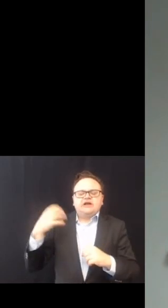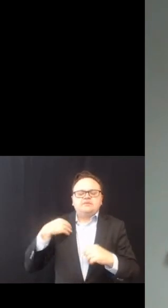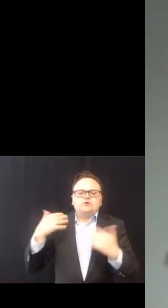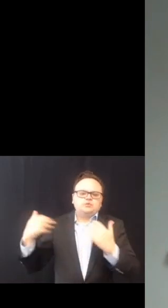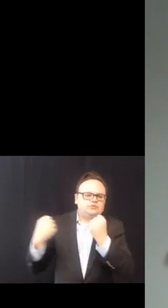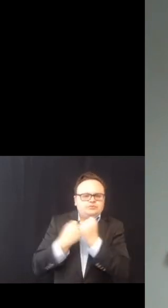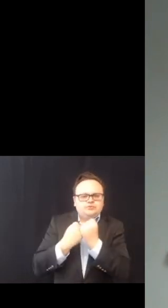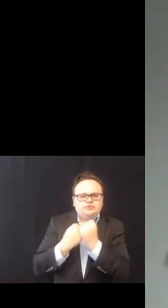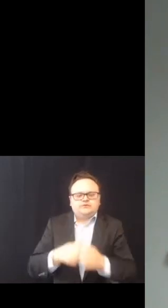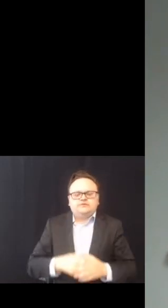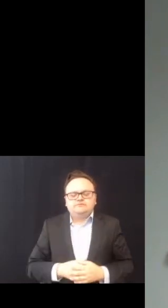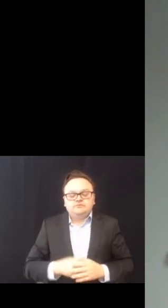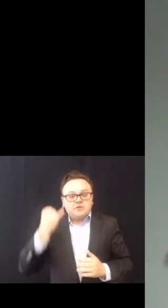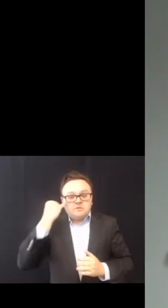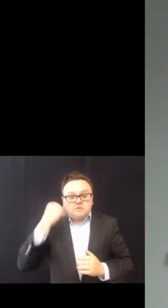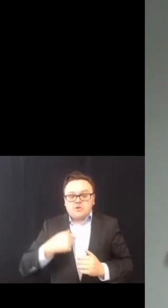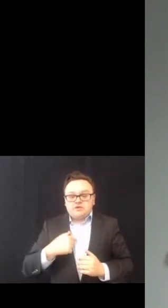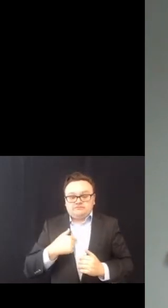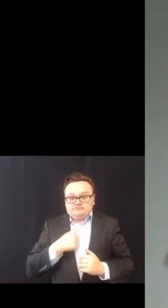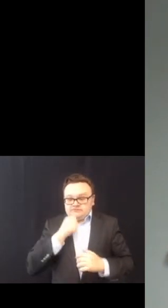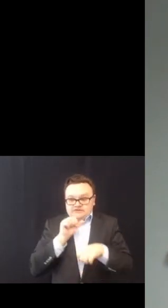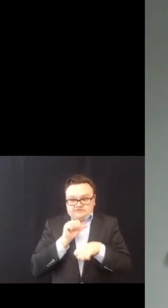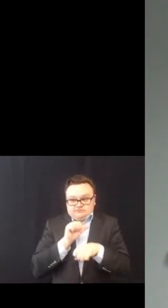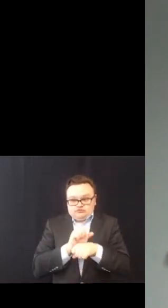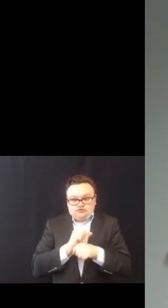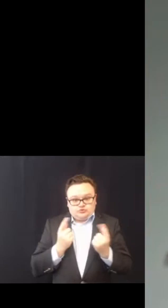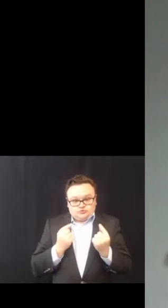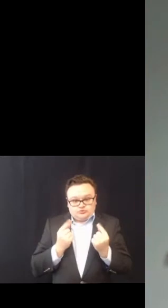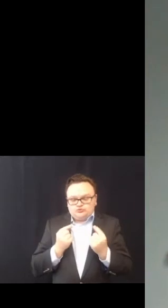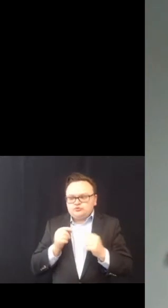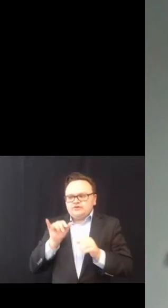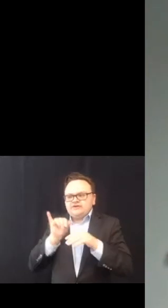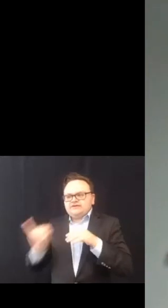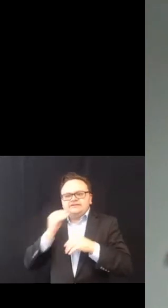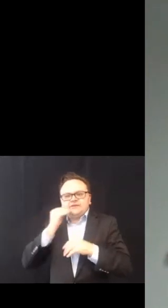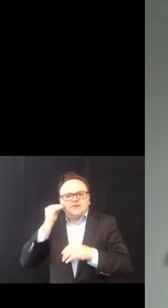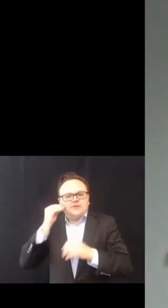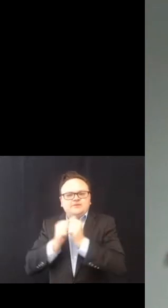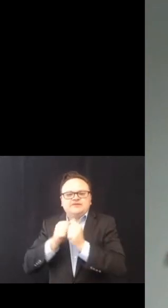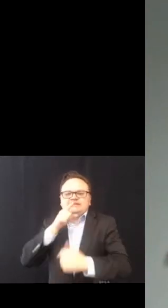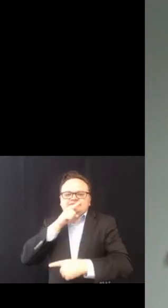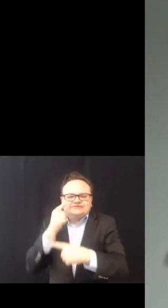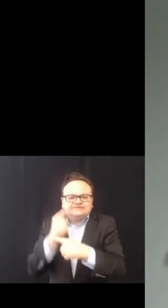When I am not working, I stay home with my sister and dogs, and I like to read Daniel Steele books,